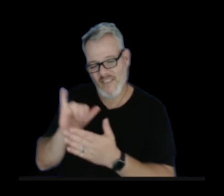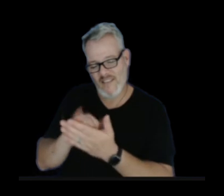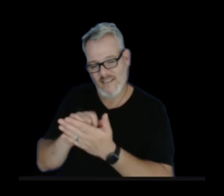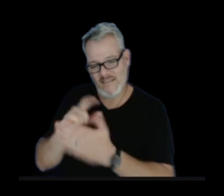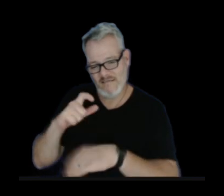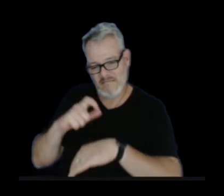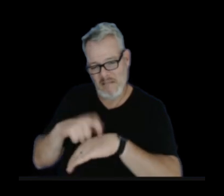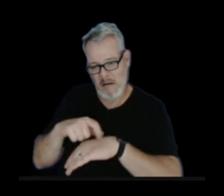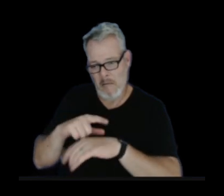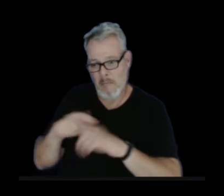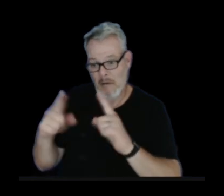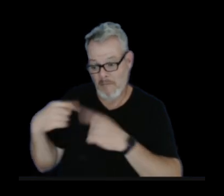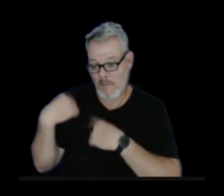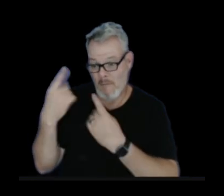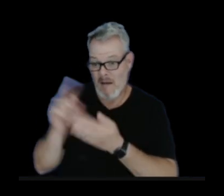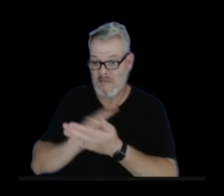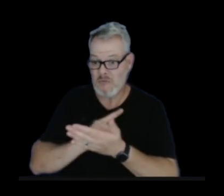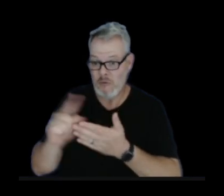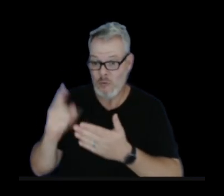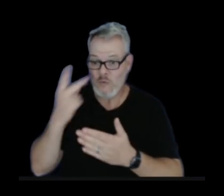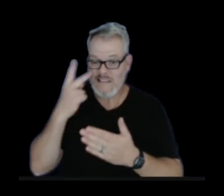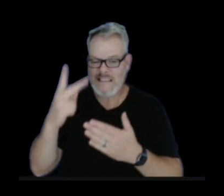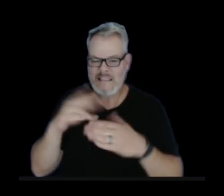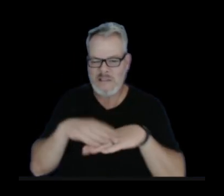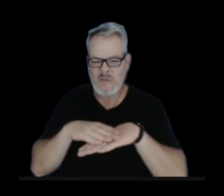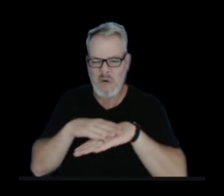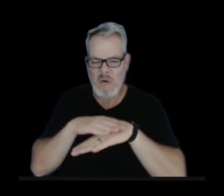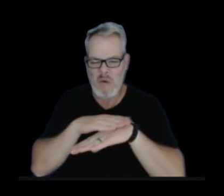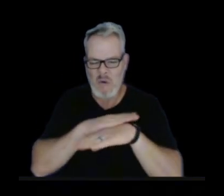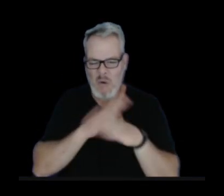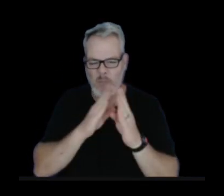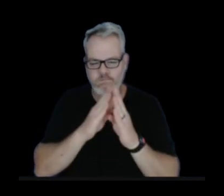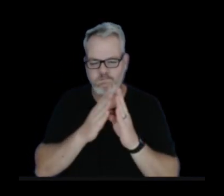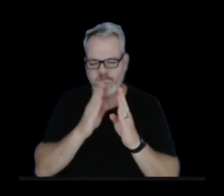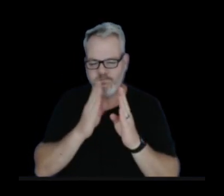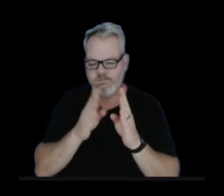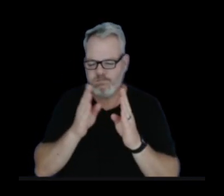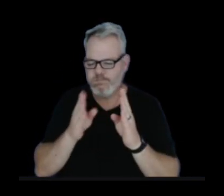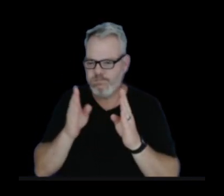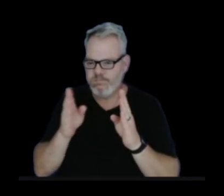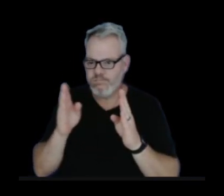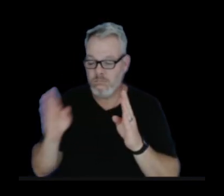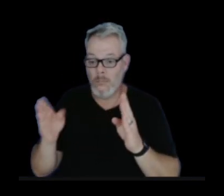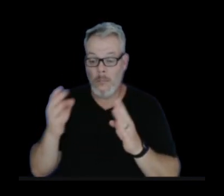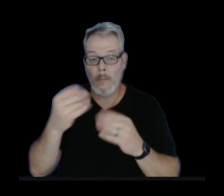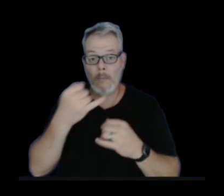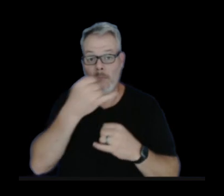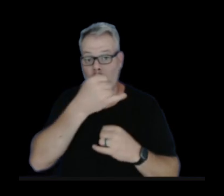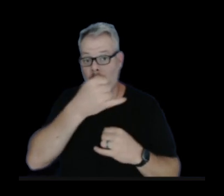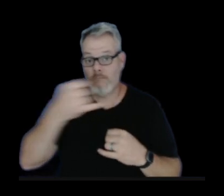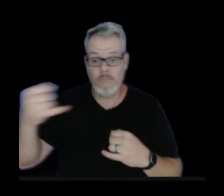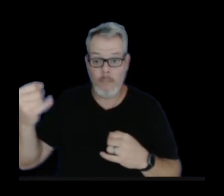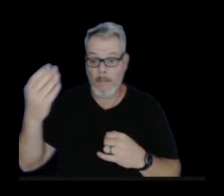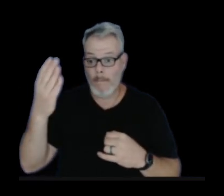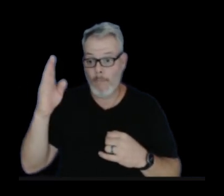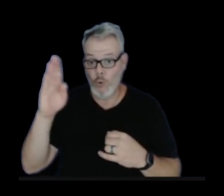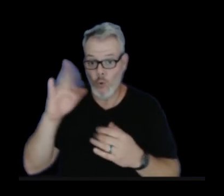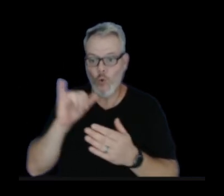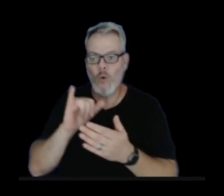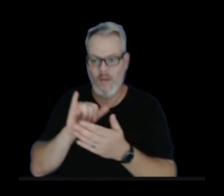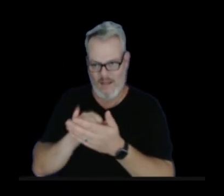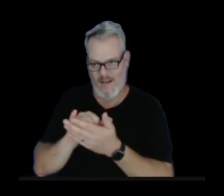been gradually and somewhat slow. This is both this blue line, which is the azimuth for the Halemauʻu